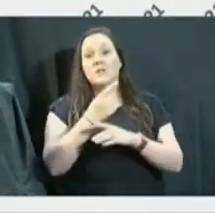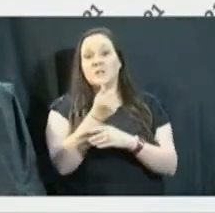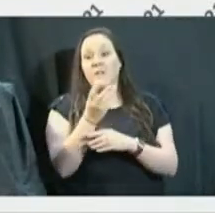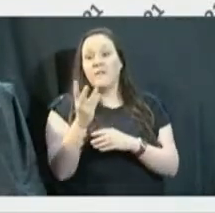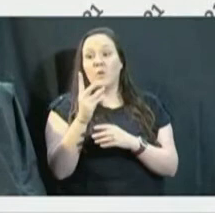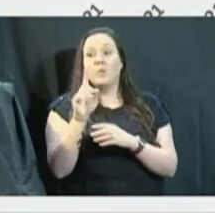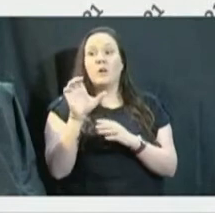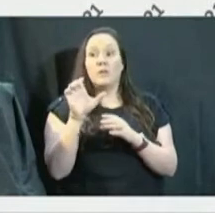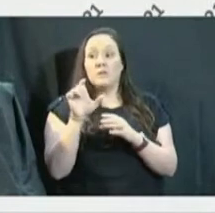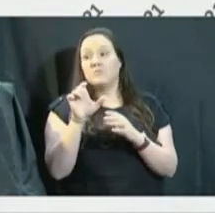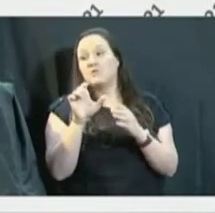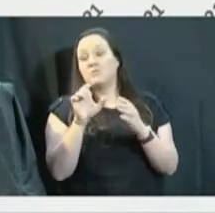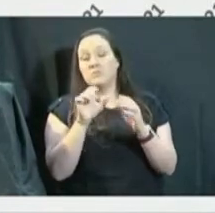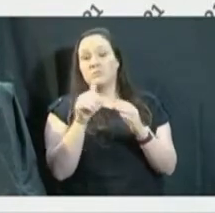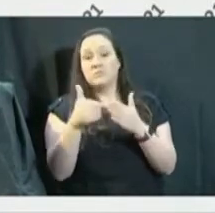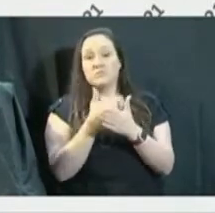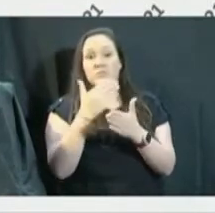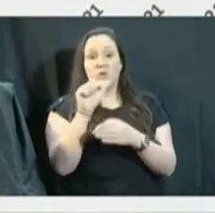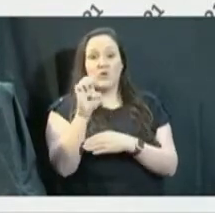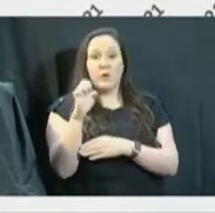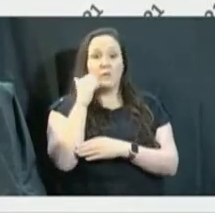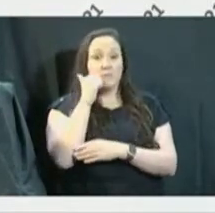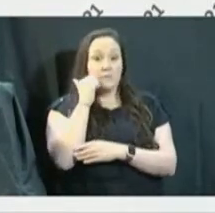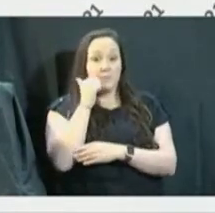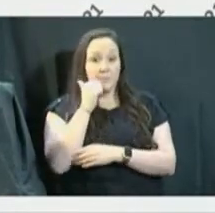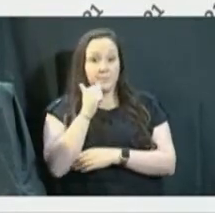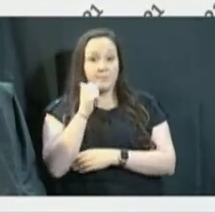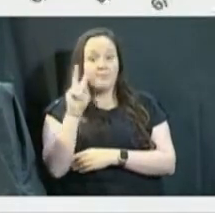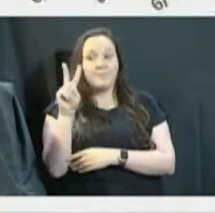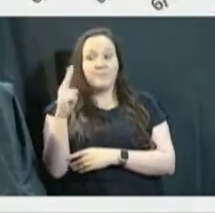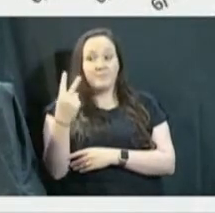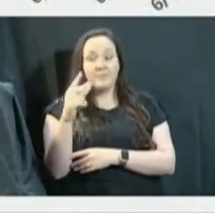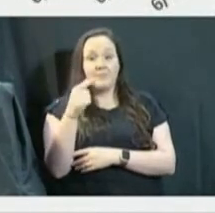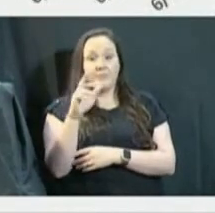cases a day. The second graph